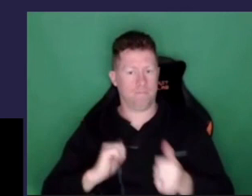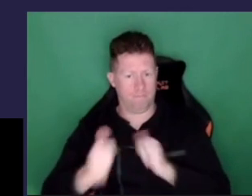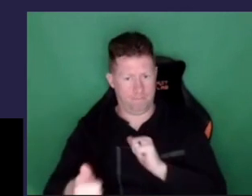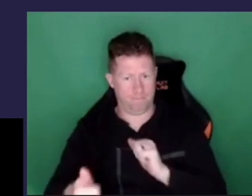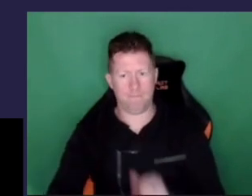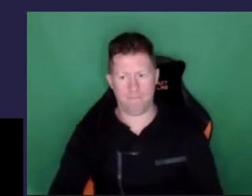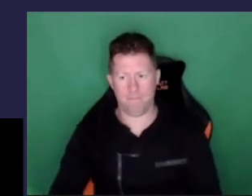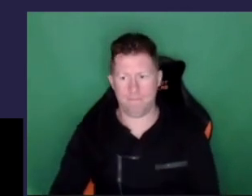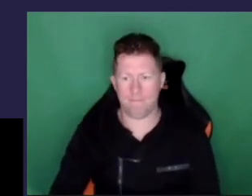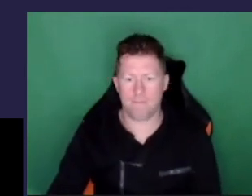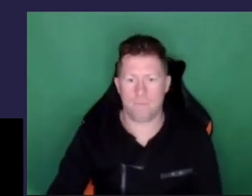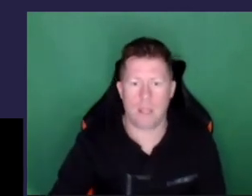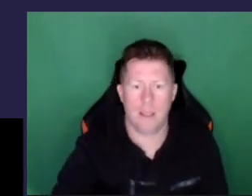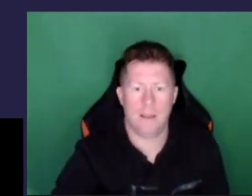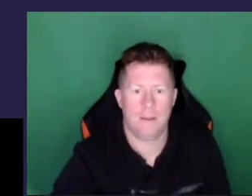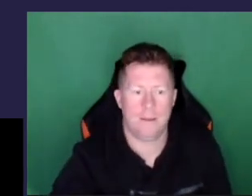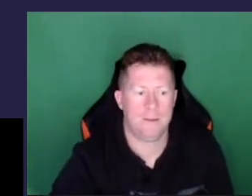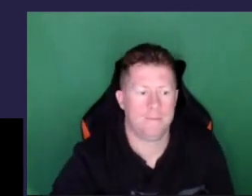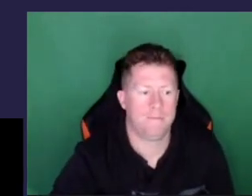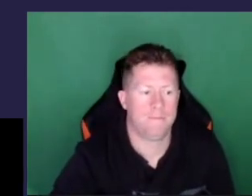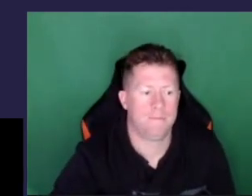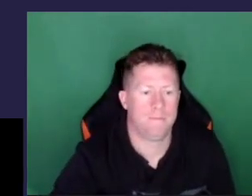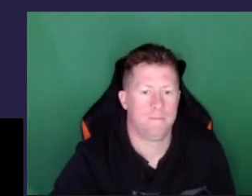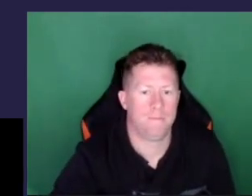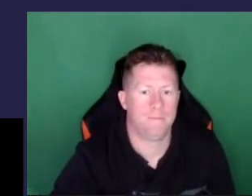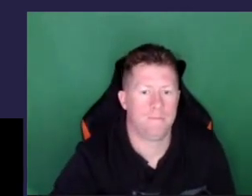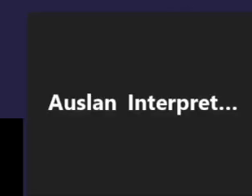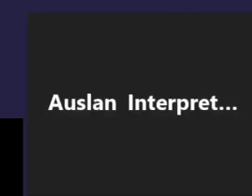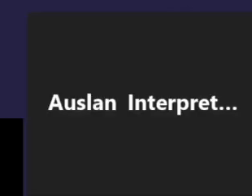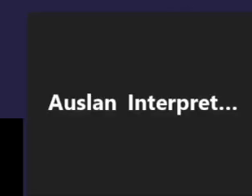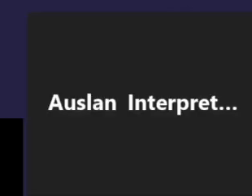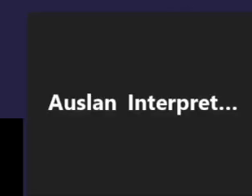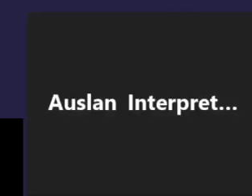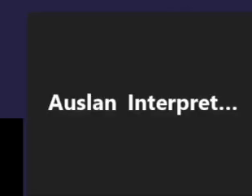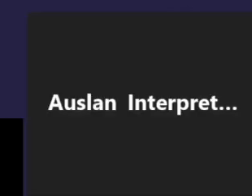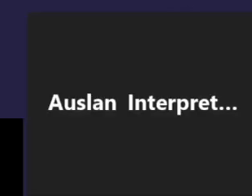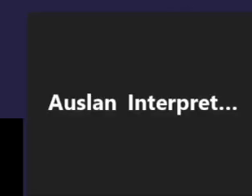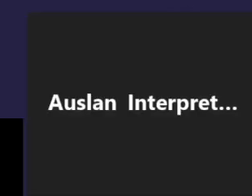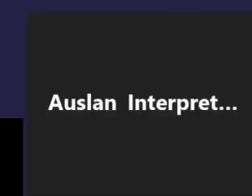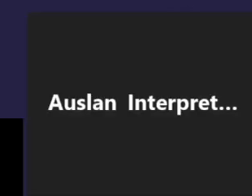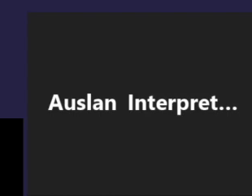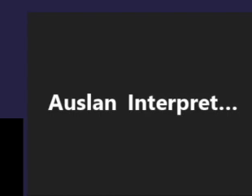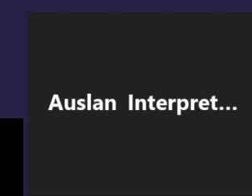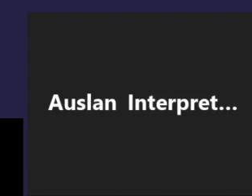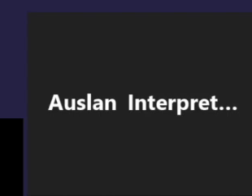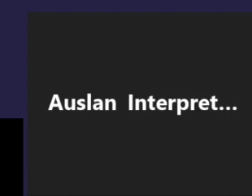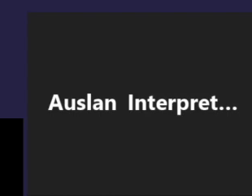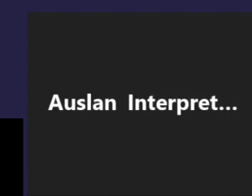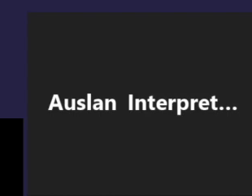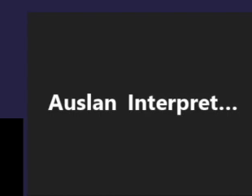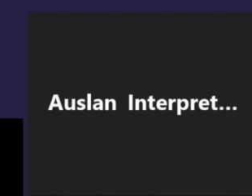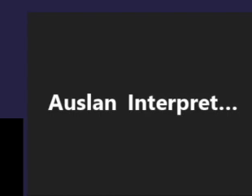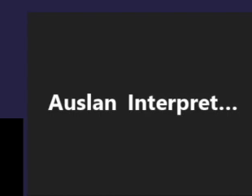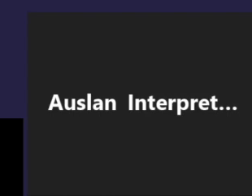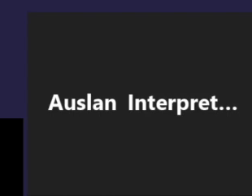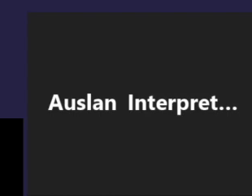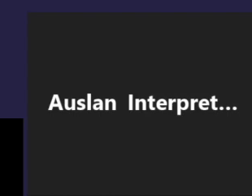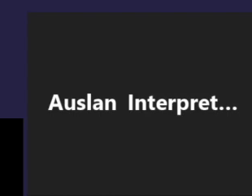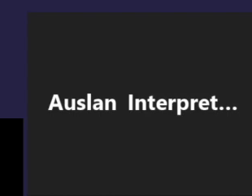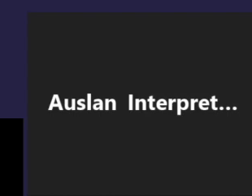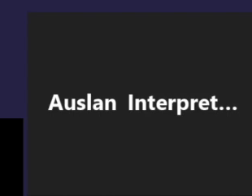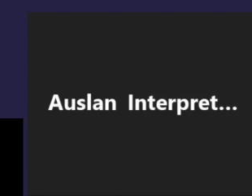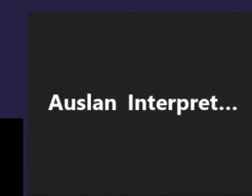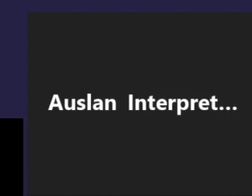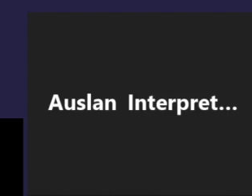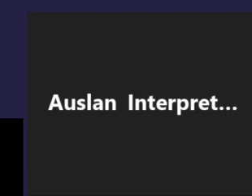Again, some questions to sort of help people's imaginations begin to flower a bit. Can you imagine